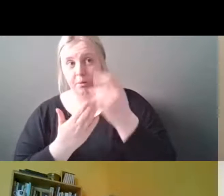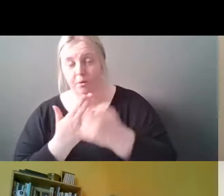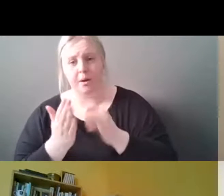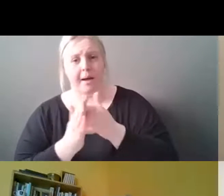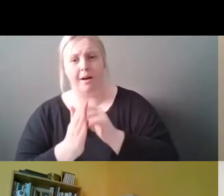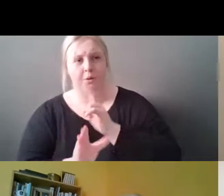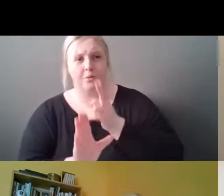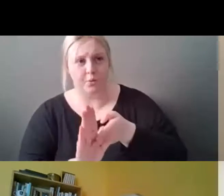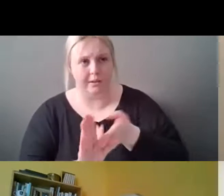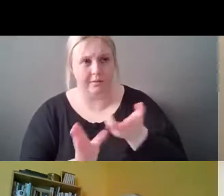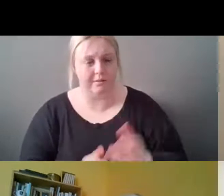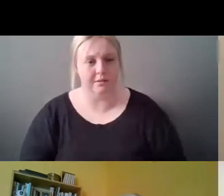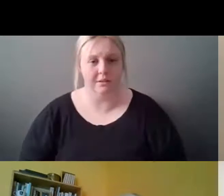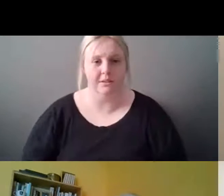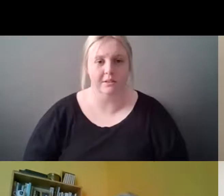facilitator?